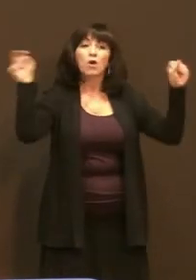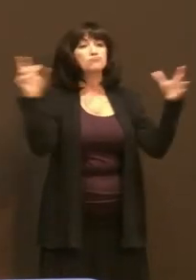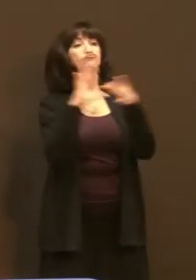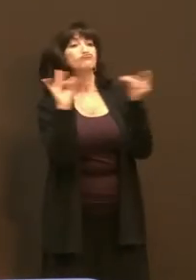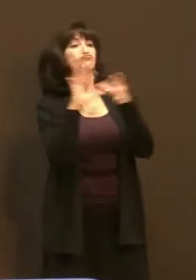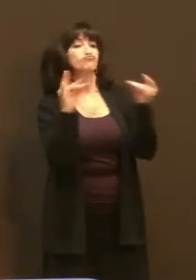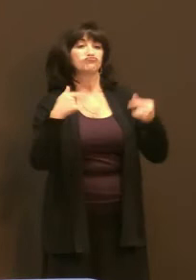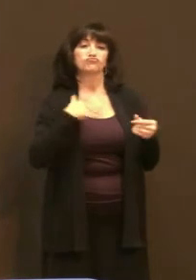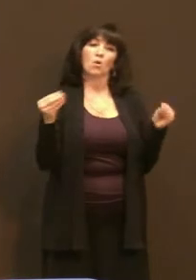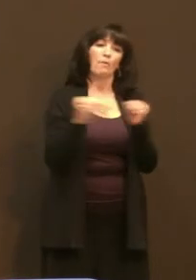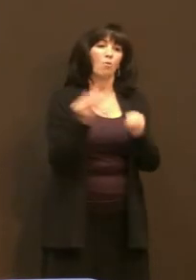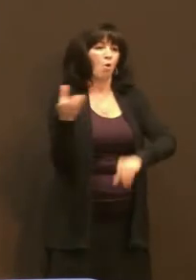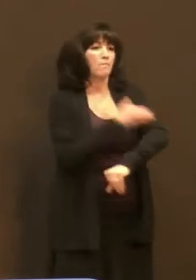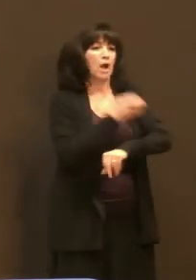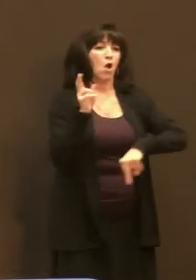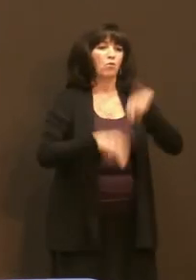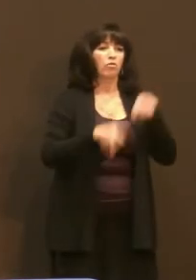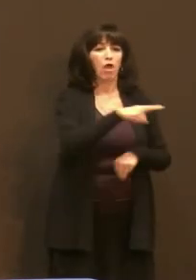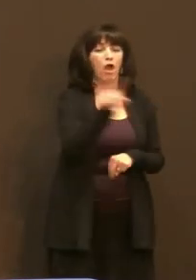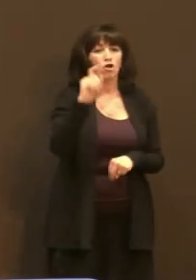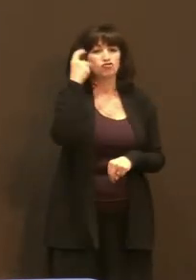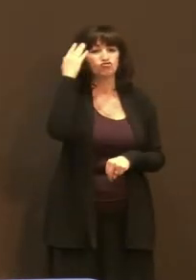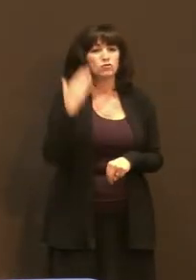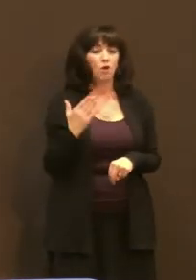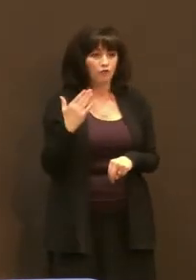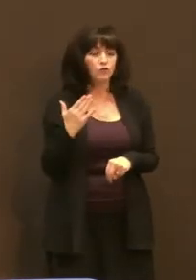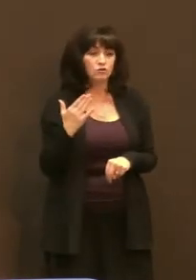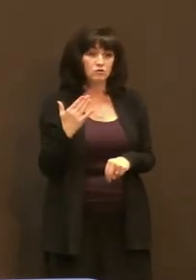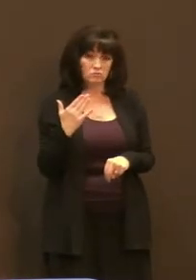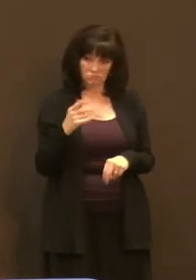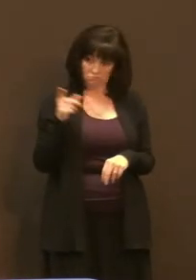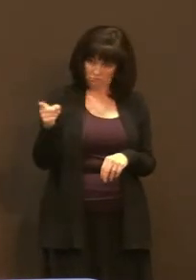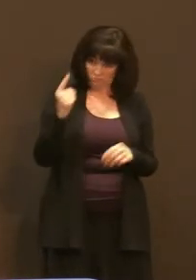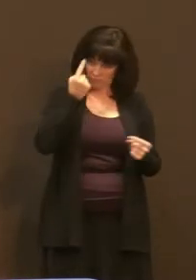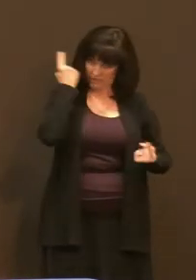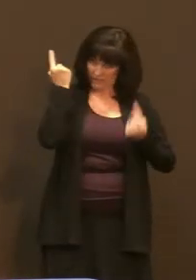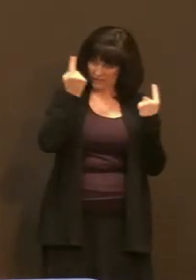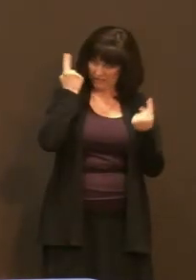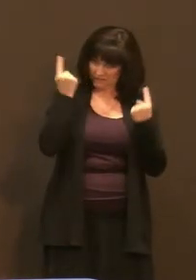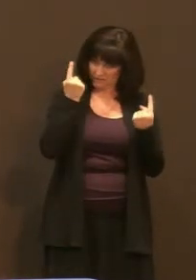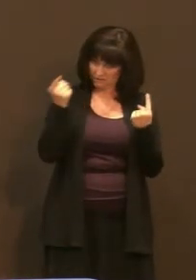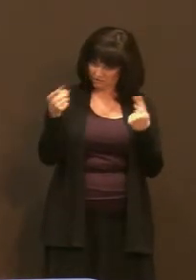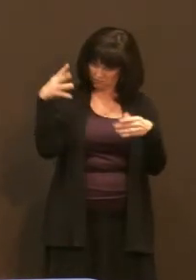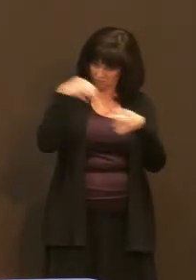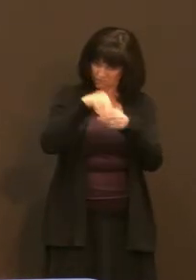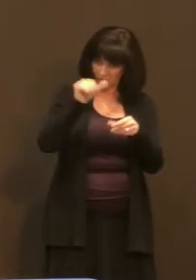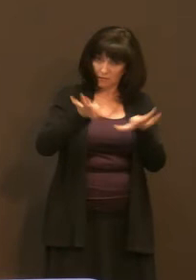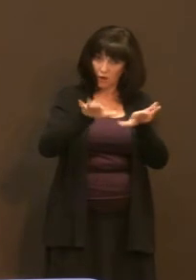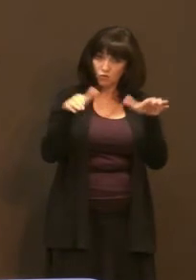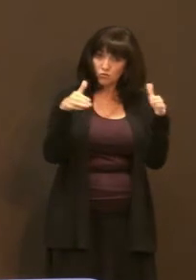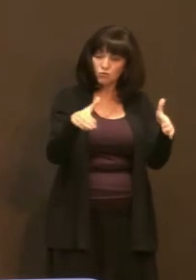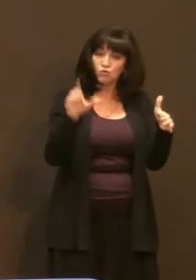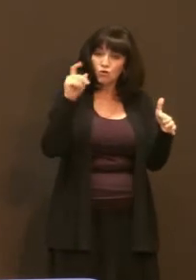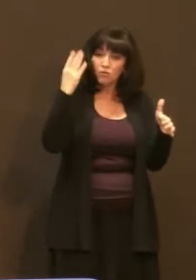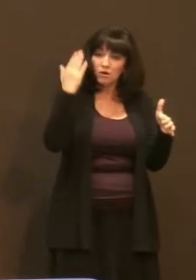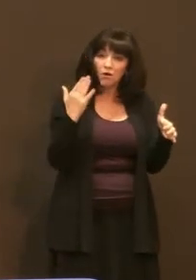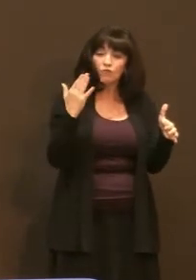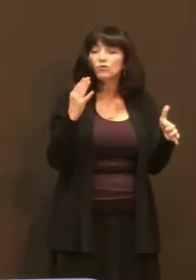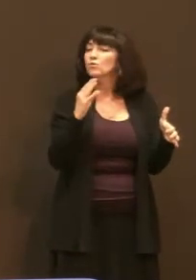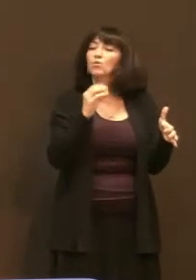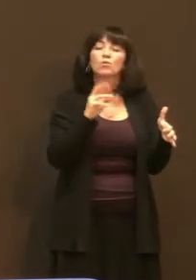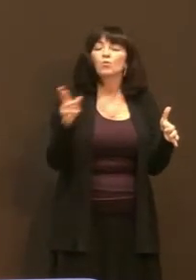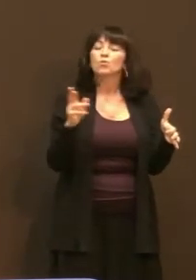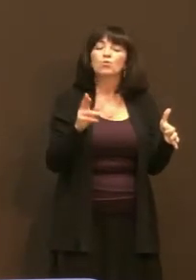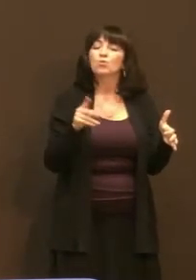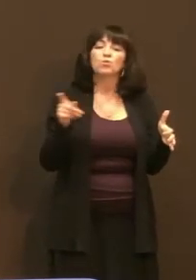talked about it as sort of a mutiny of governors. Do you consider yourself part of a mutiny of governors, or is this just the way